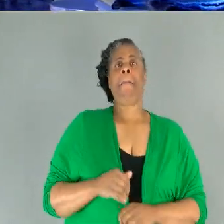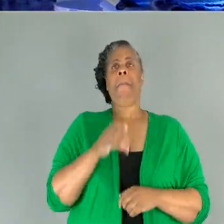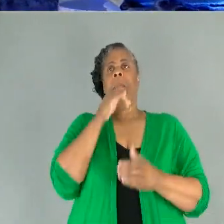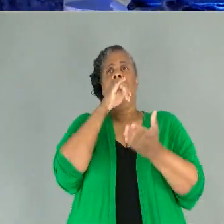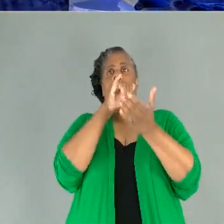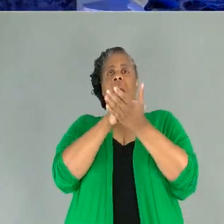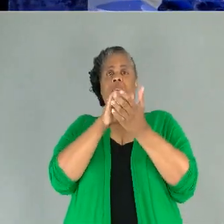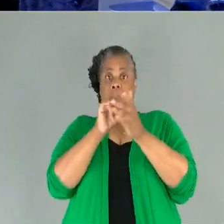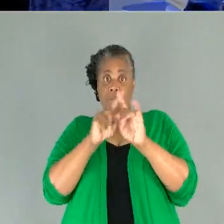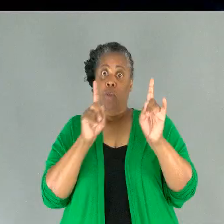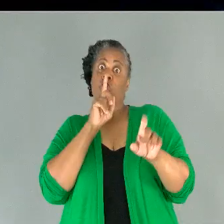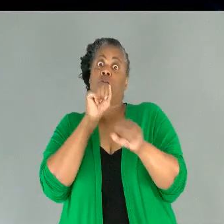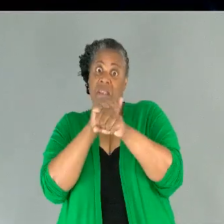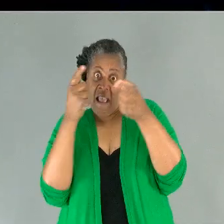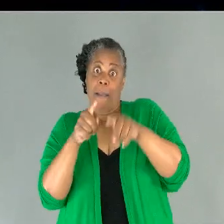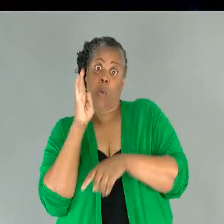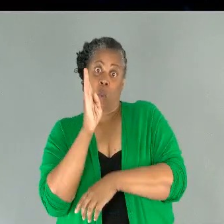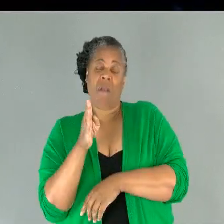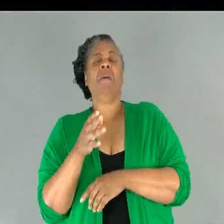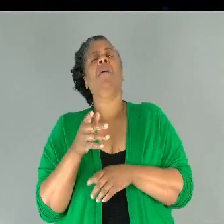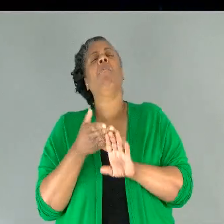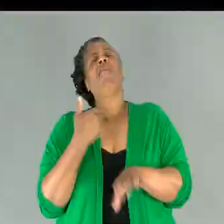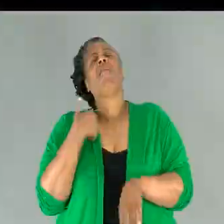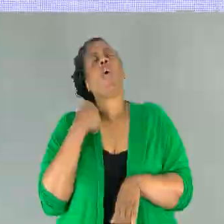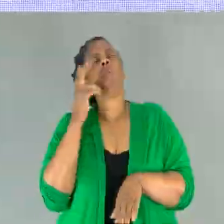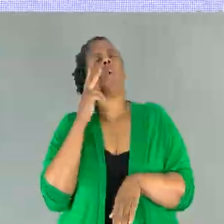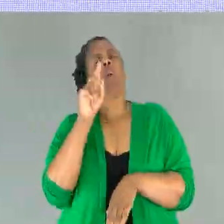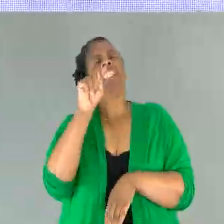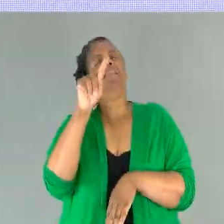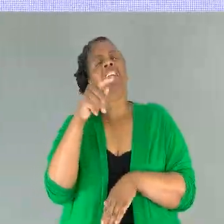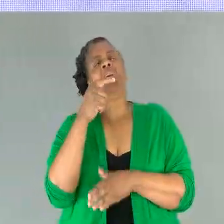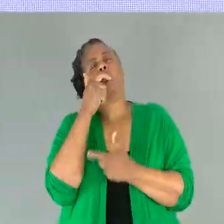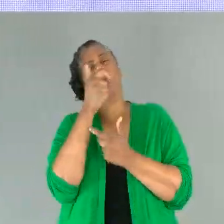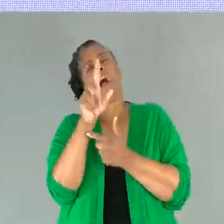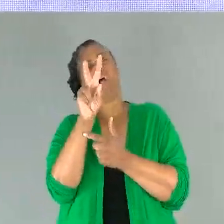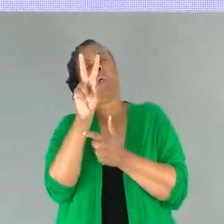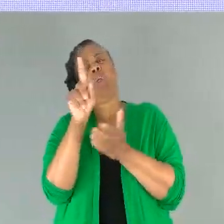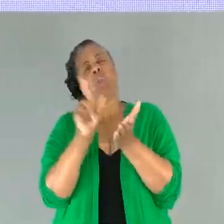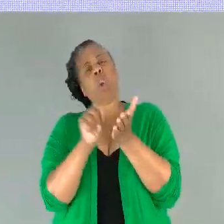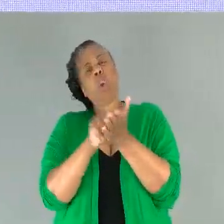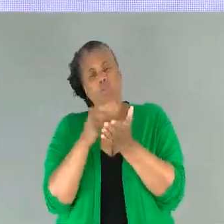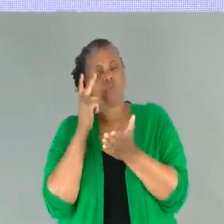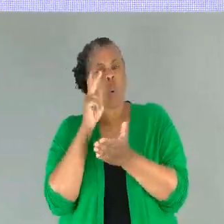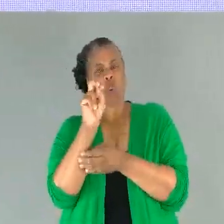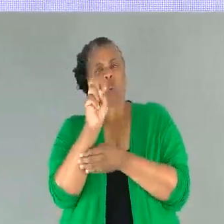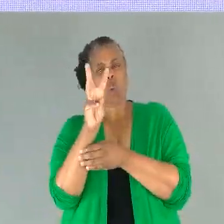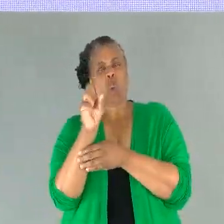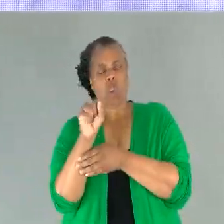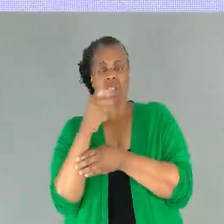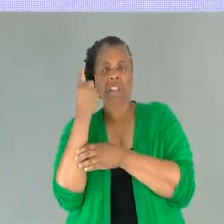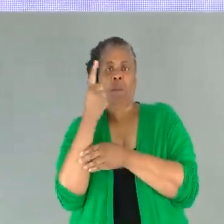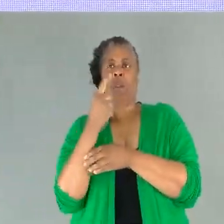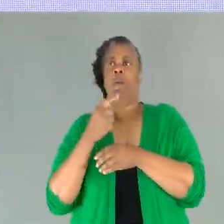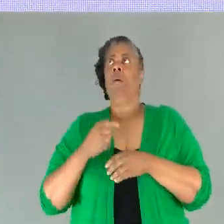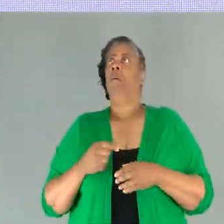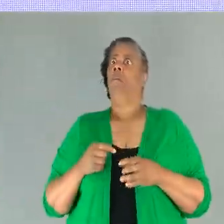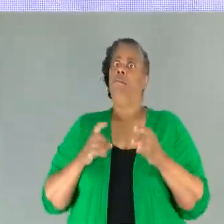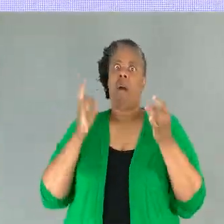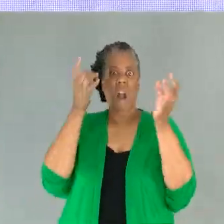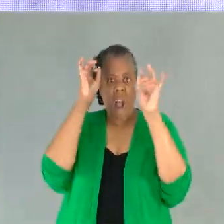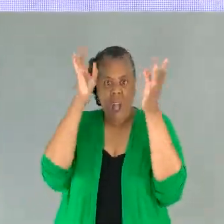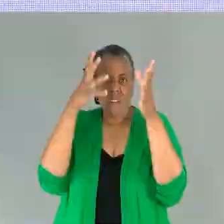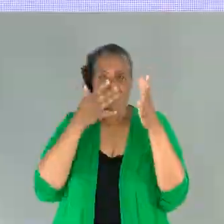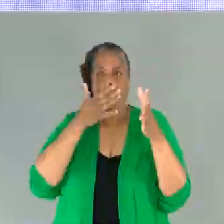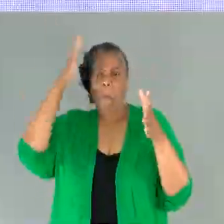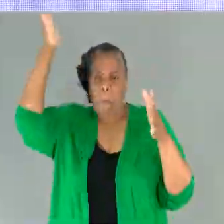possible. Have you ever been watching the news and you see a story of someone that has done like the most heinous